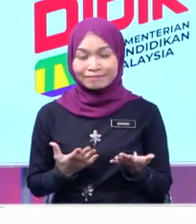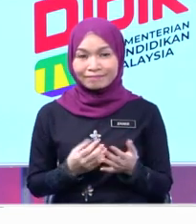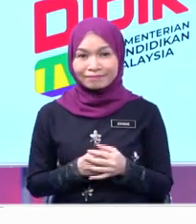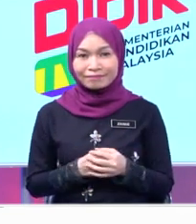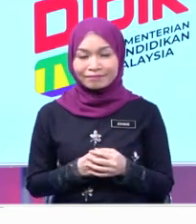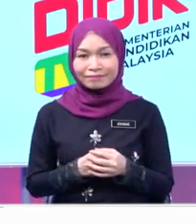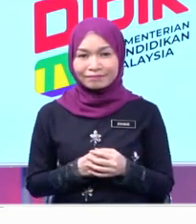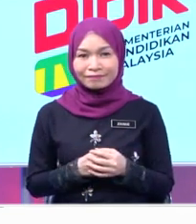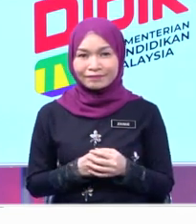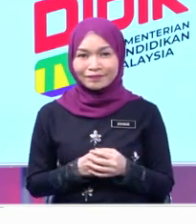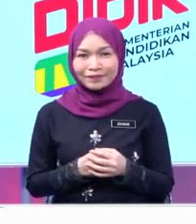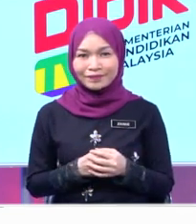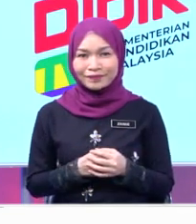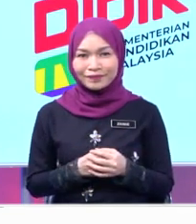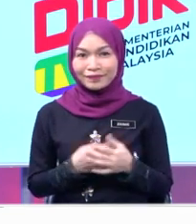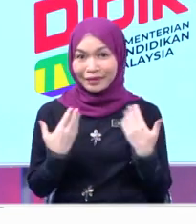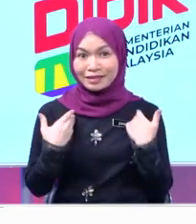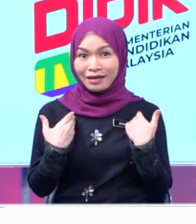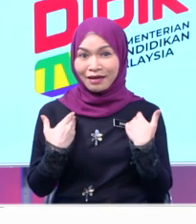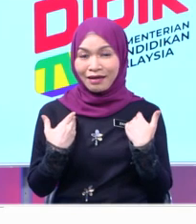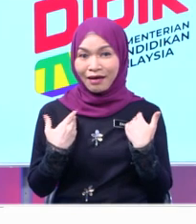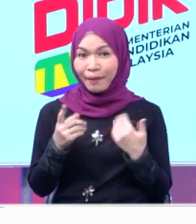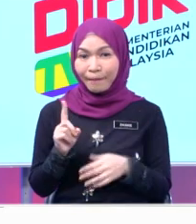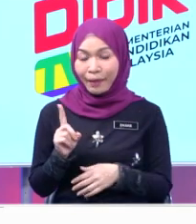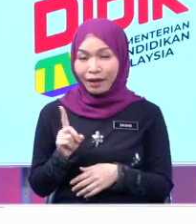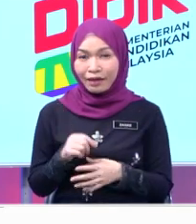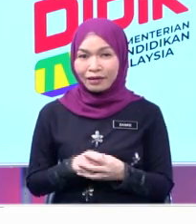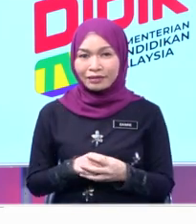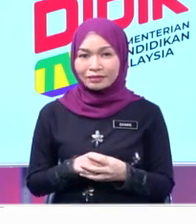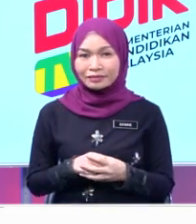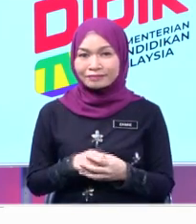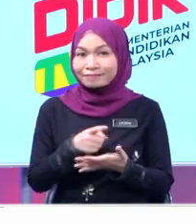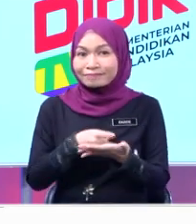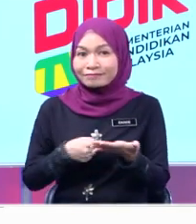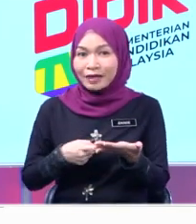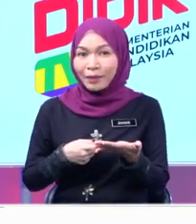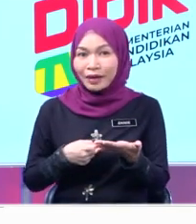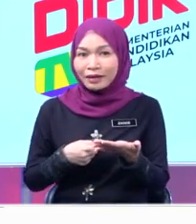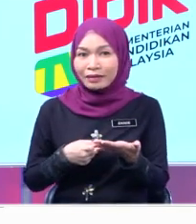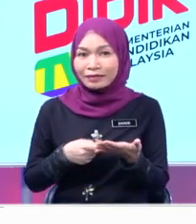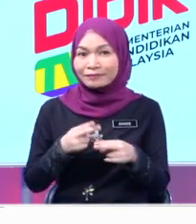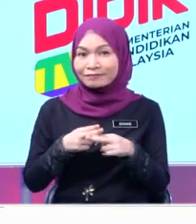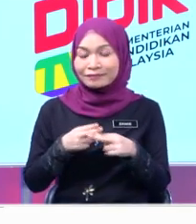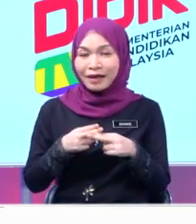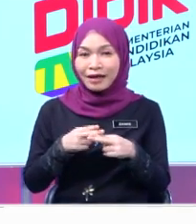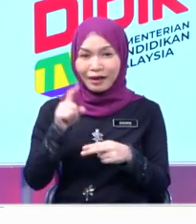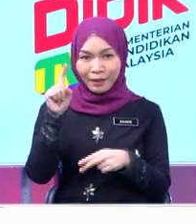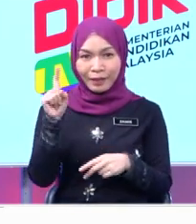It's there. You can see it at the bottom. What do you call that punctuation? Starts with C.